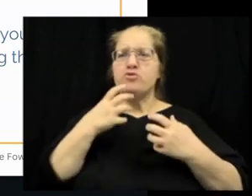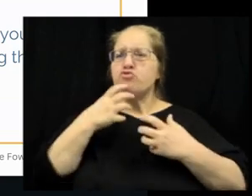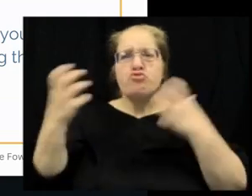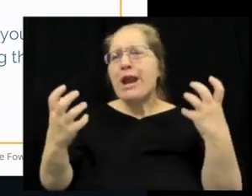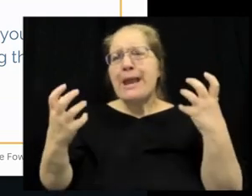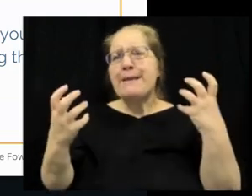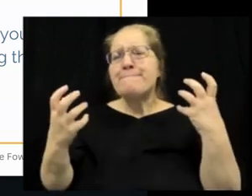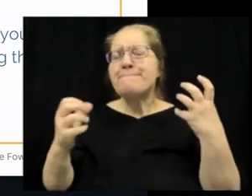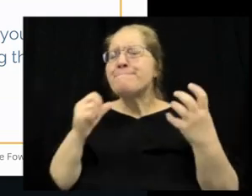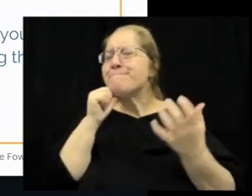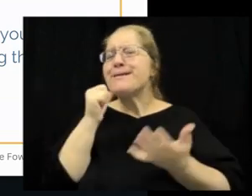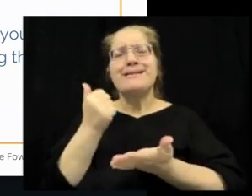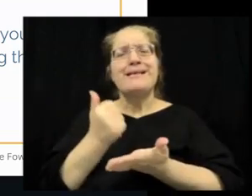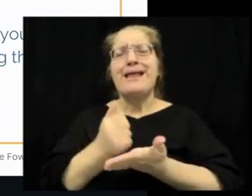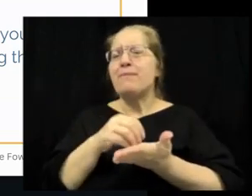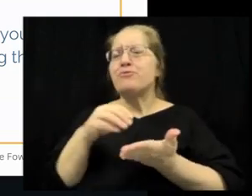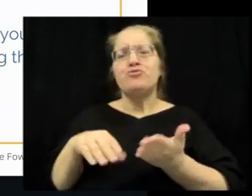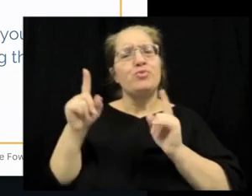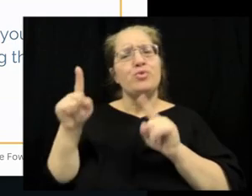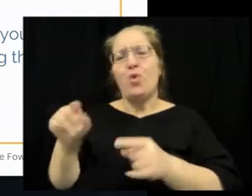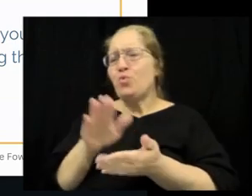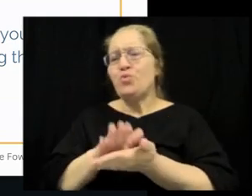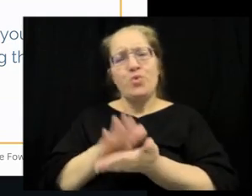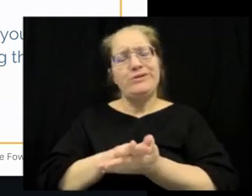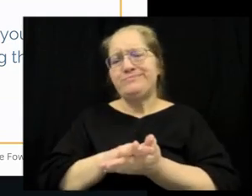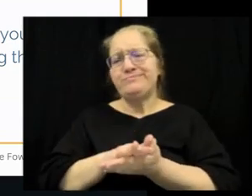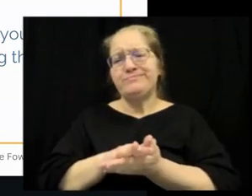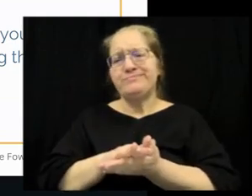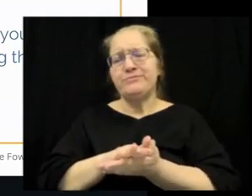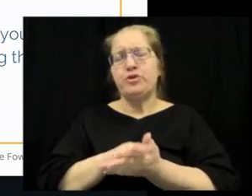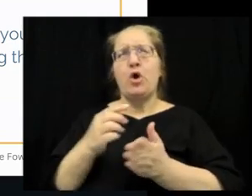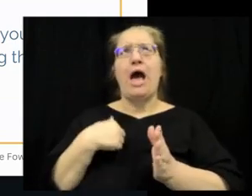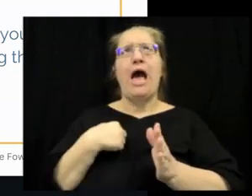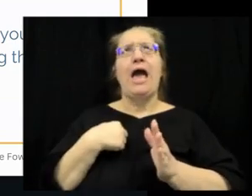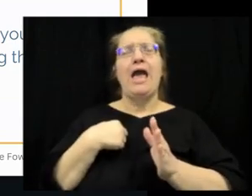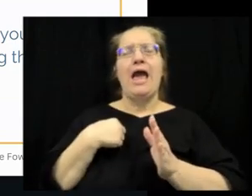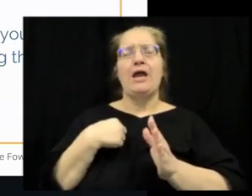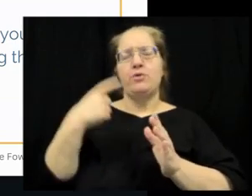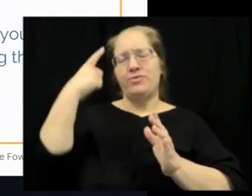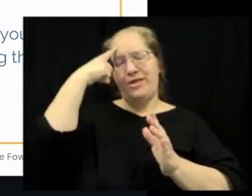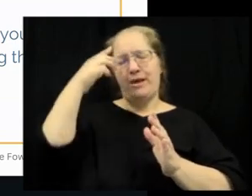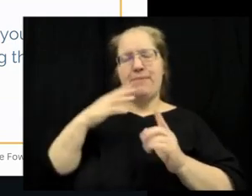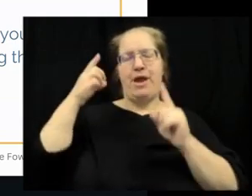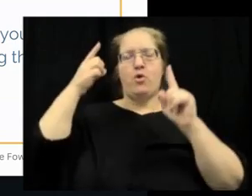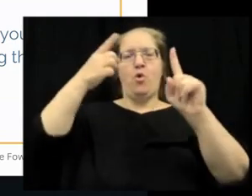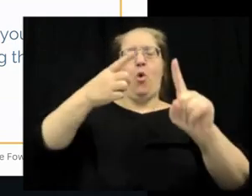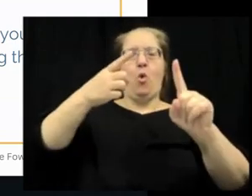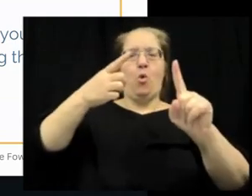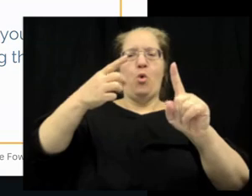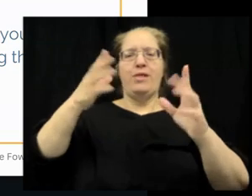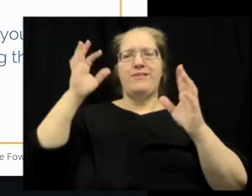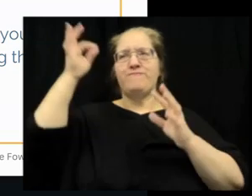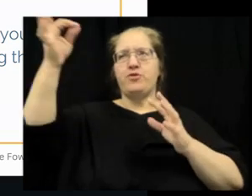But that doesn't help your child get to school. So grounding myself in this compass statement of, I wanted